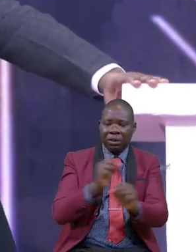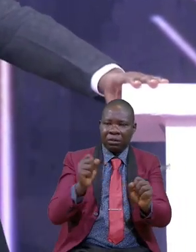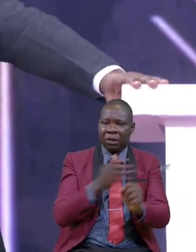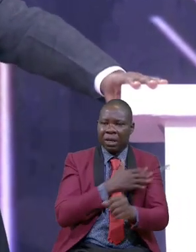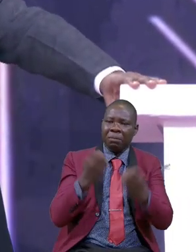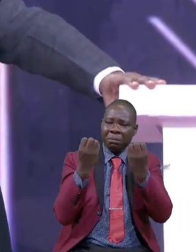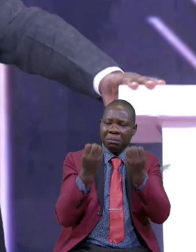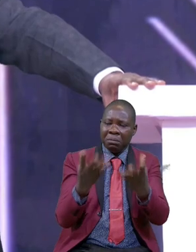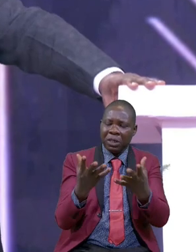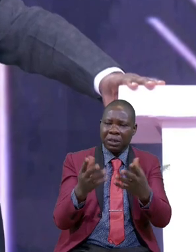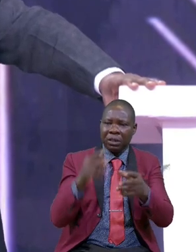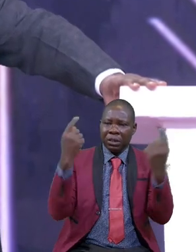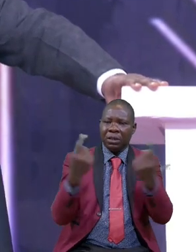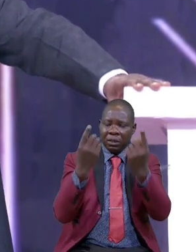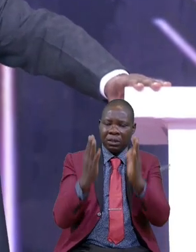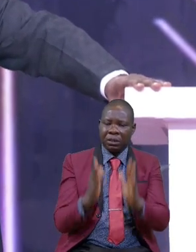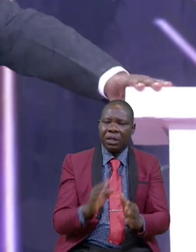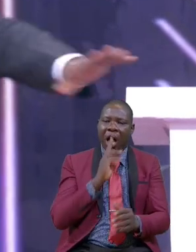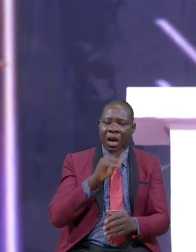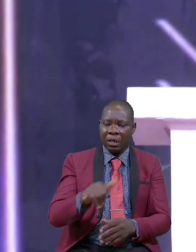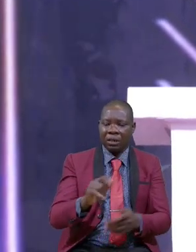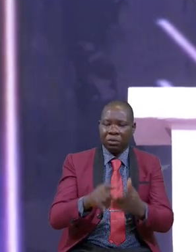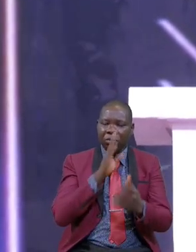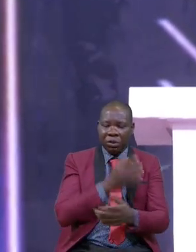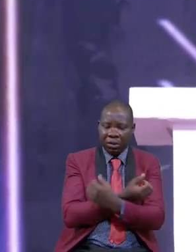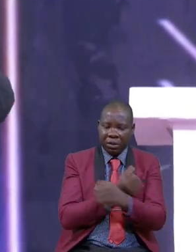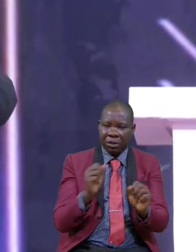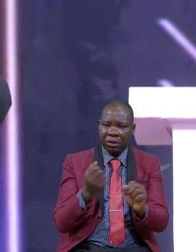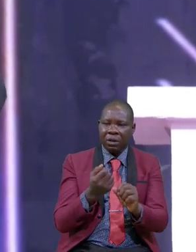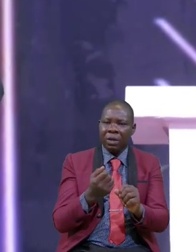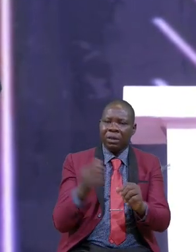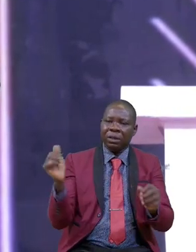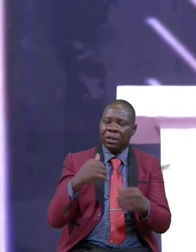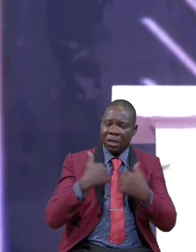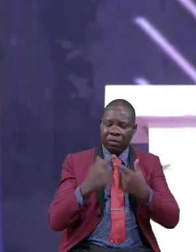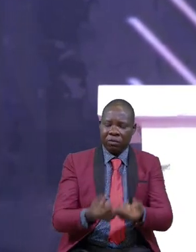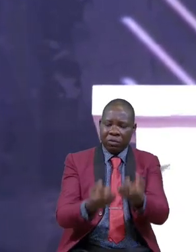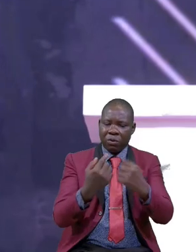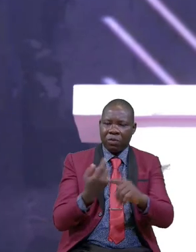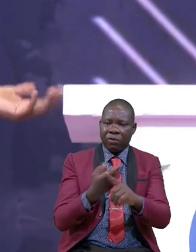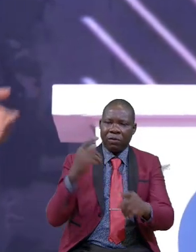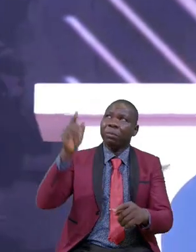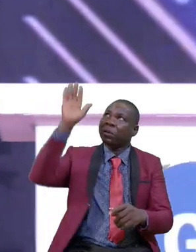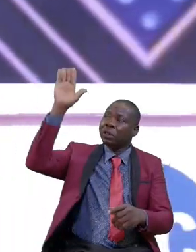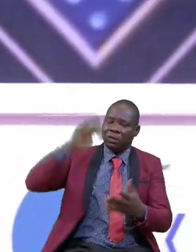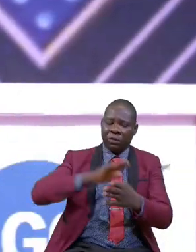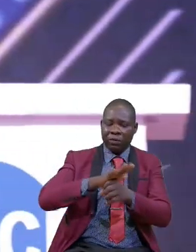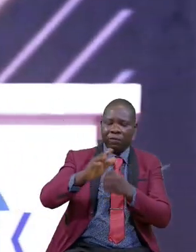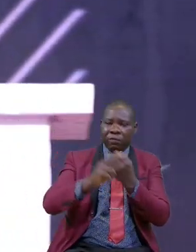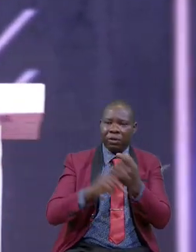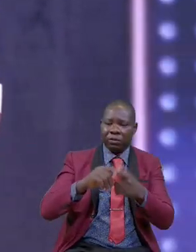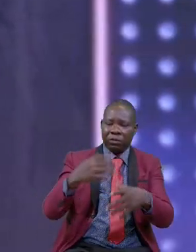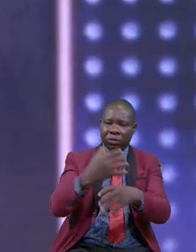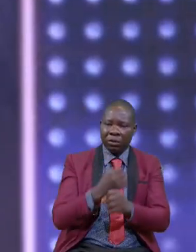venir of his fullness pour sa to receive the grace of God la grâce that saves. How many centuries has